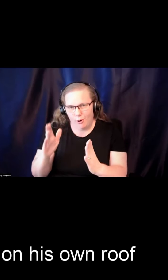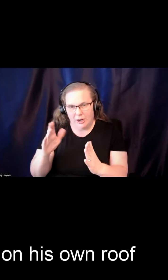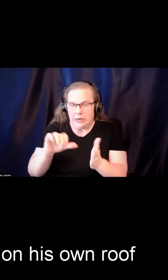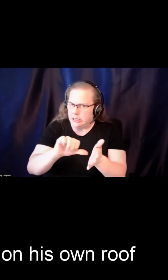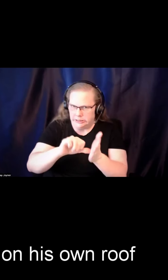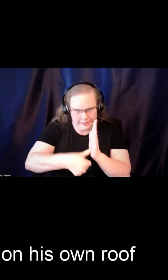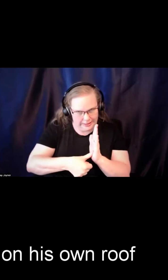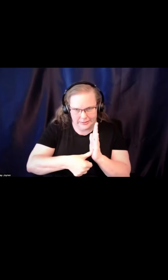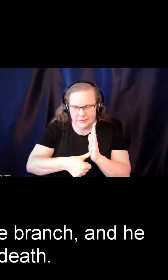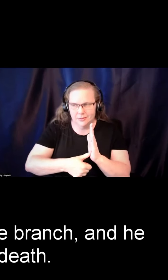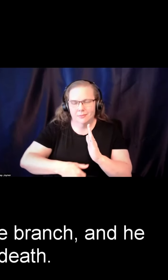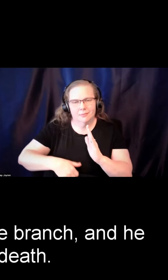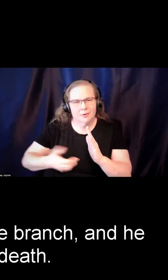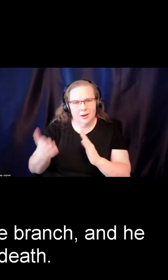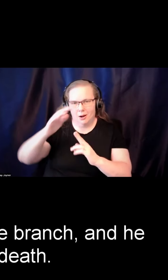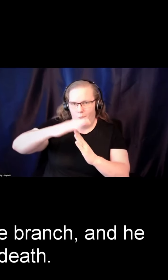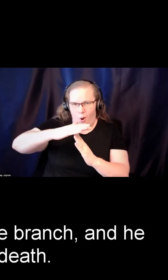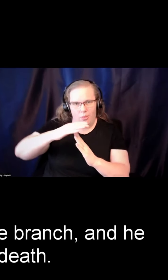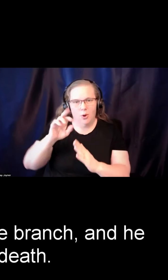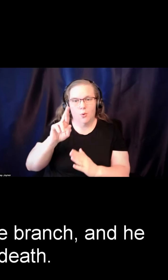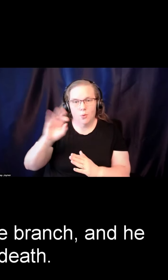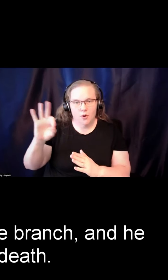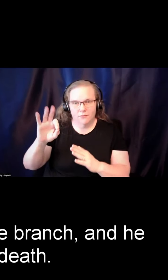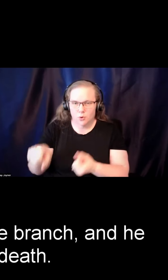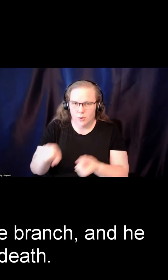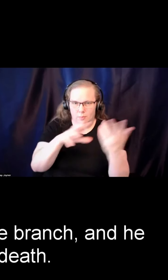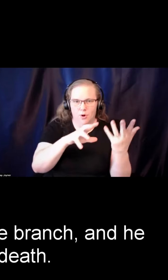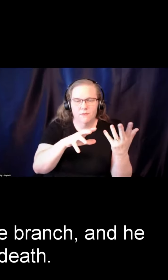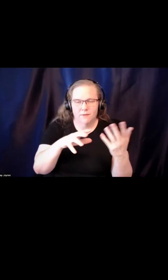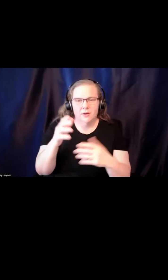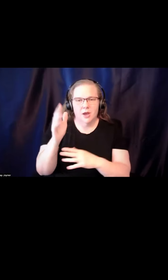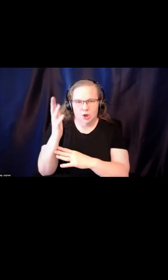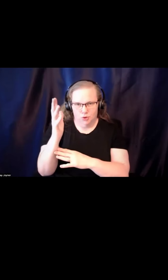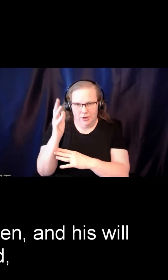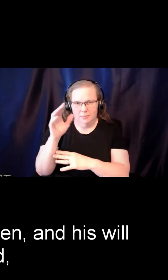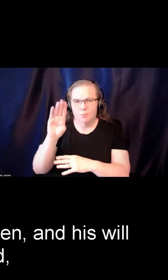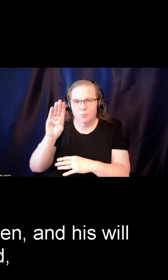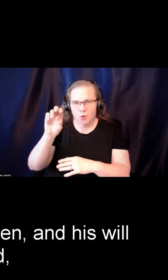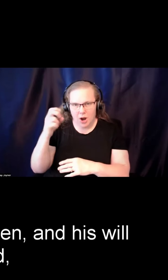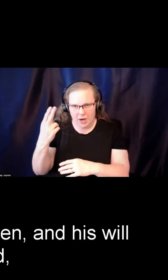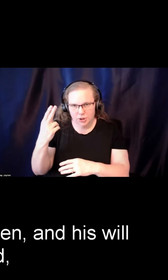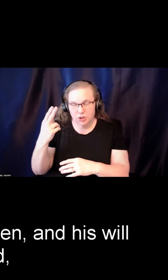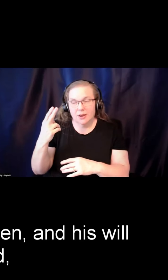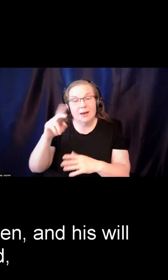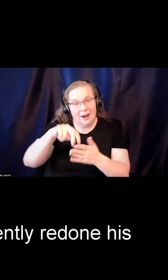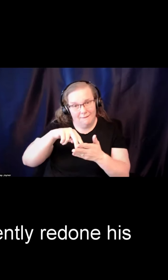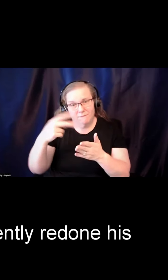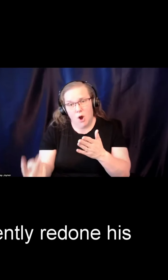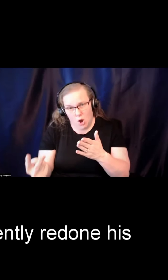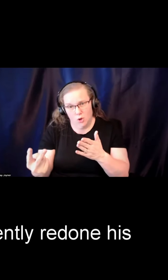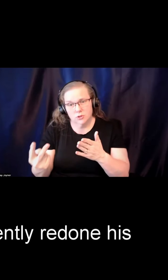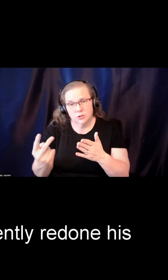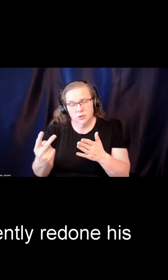on getting up on his own roof to remove a fallen tree branch, and he falls to his death. And so all of a sudden, and his will is read,